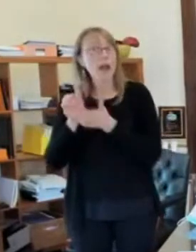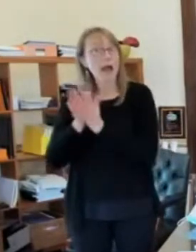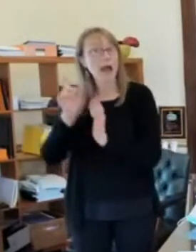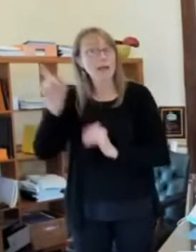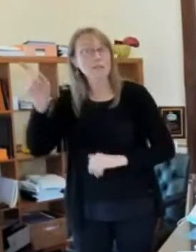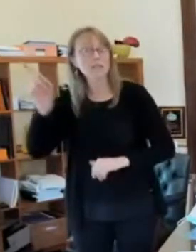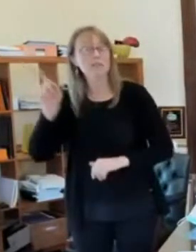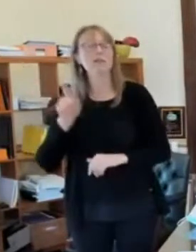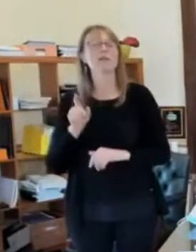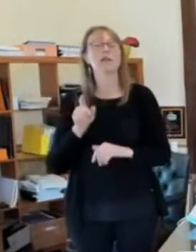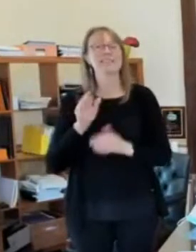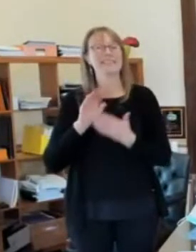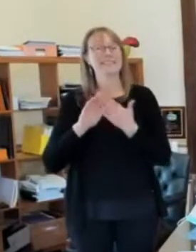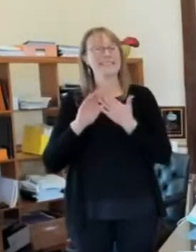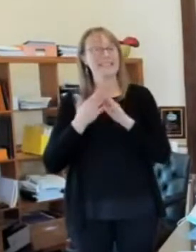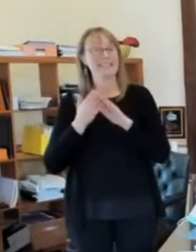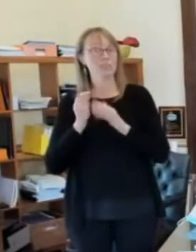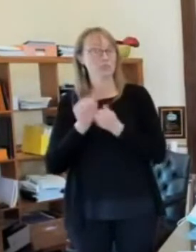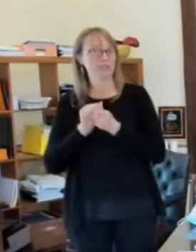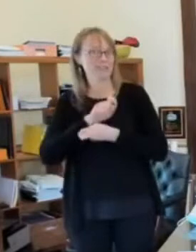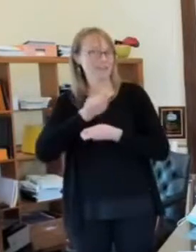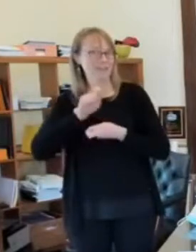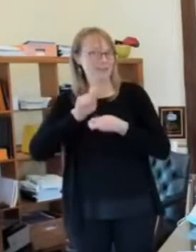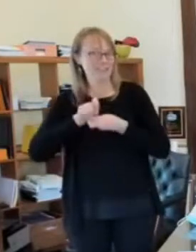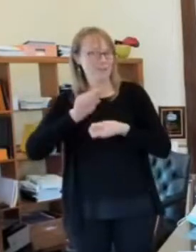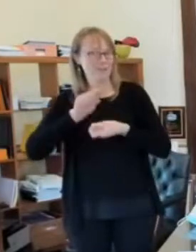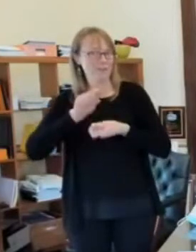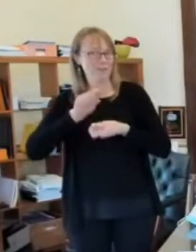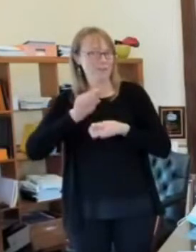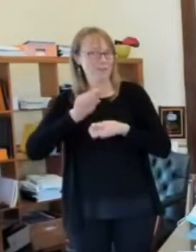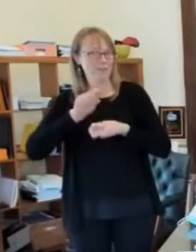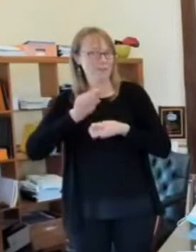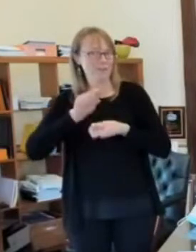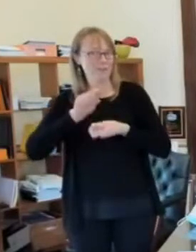who filed this paperwork with the U.S. Treasury. We did that